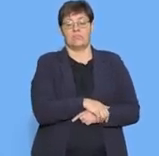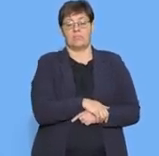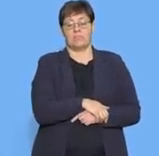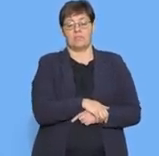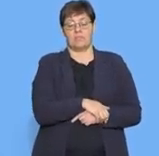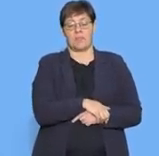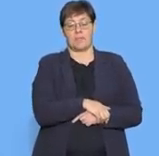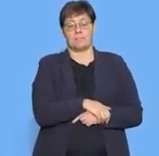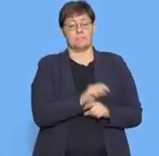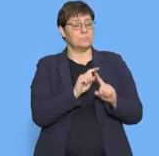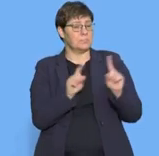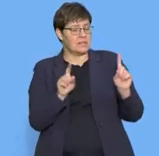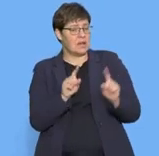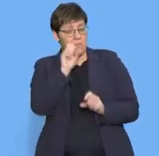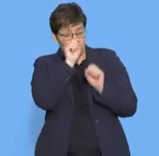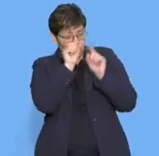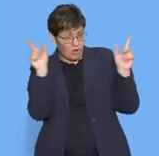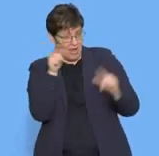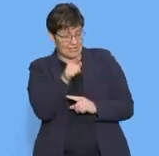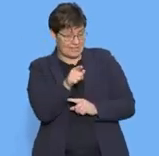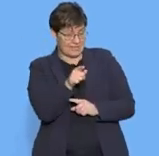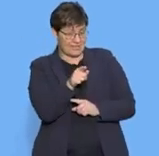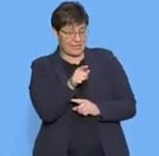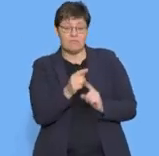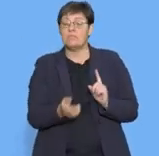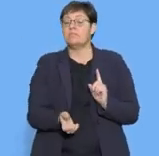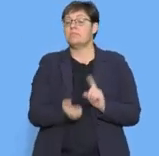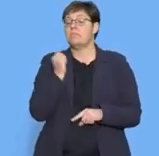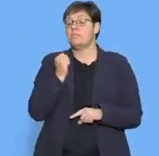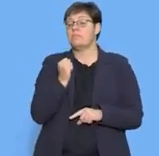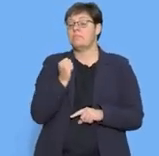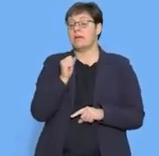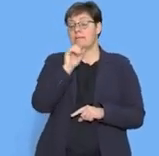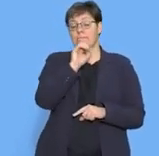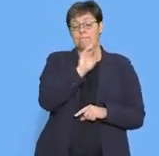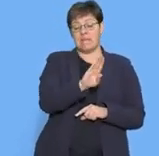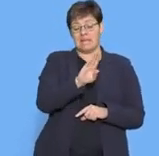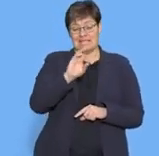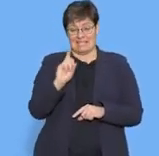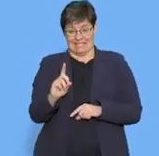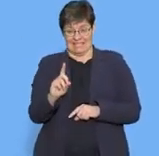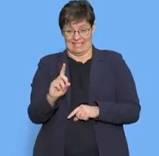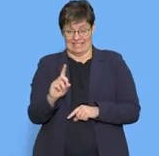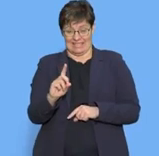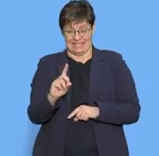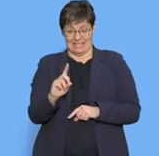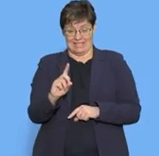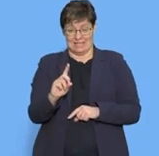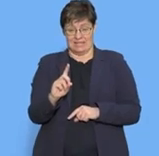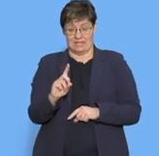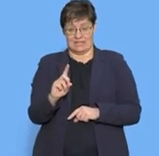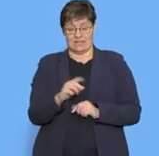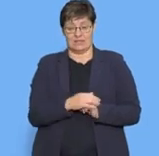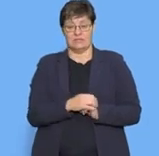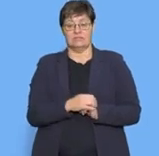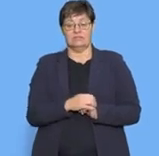Okay, but we have to realize something. If we're finding out BD, if I need to find an expression